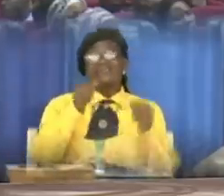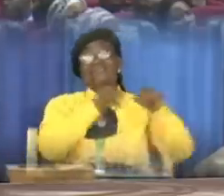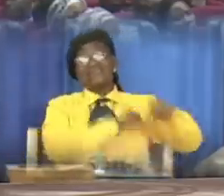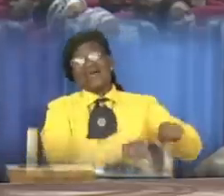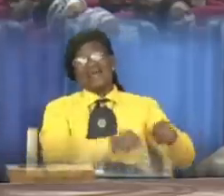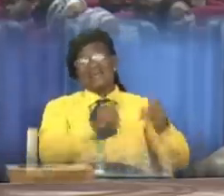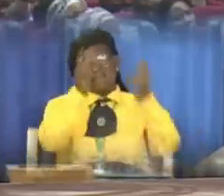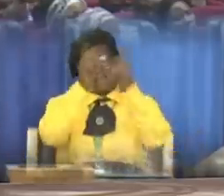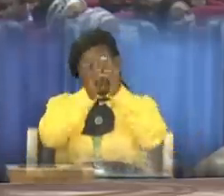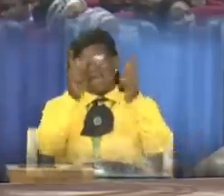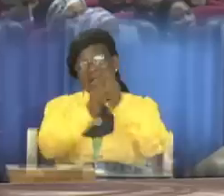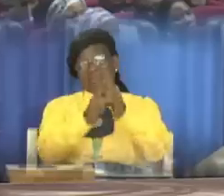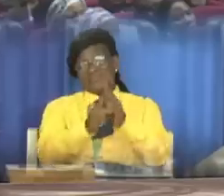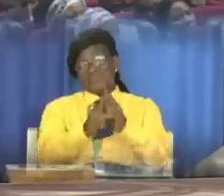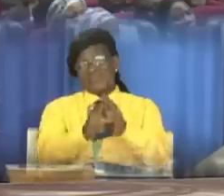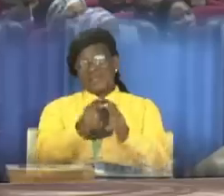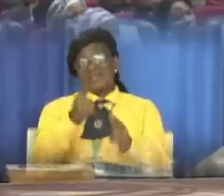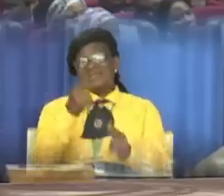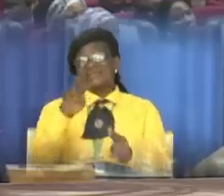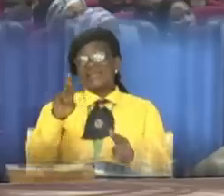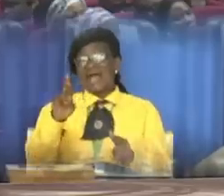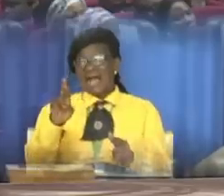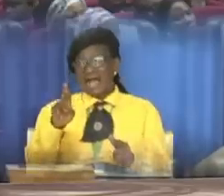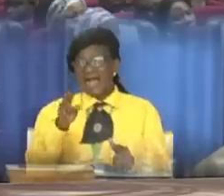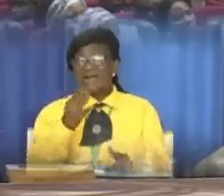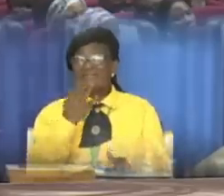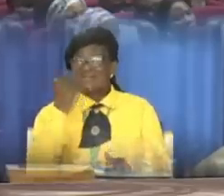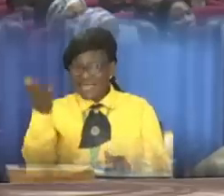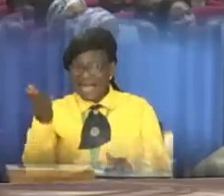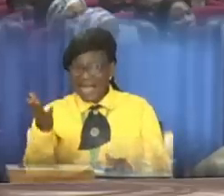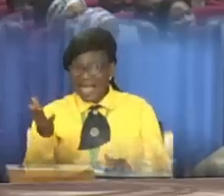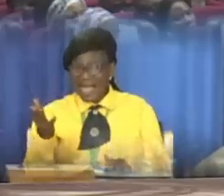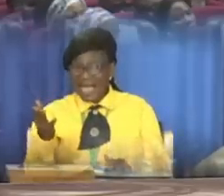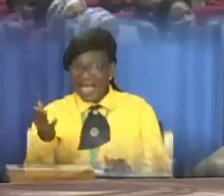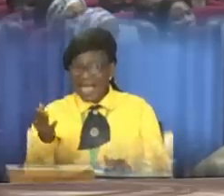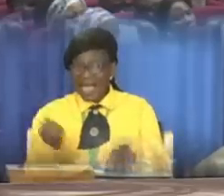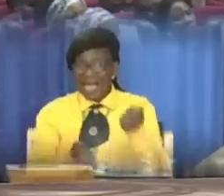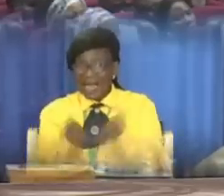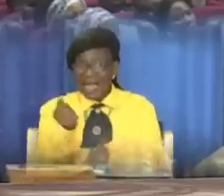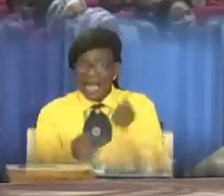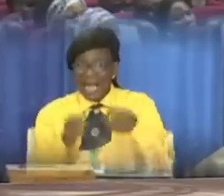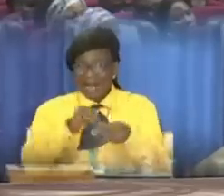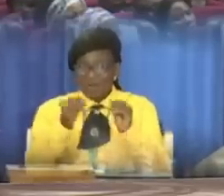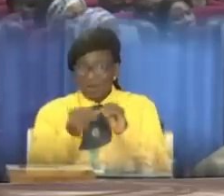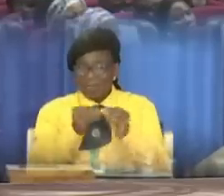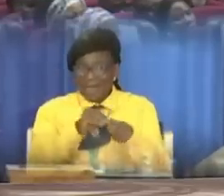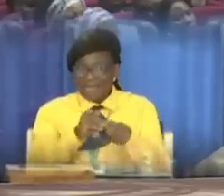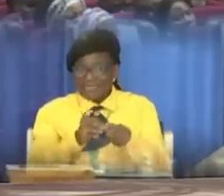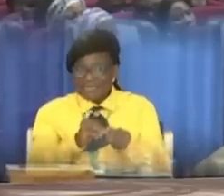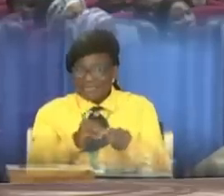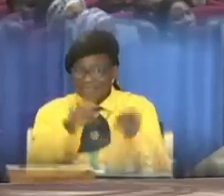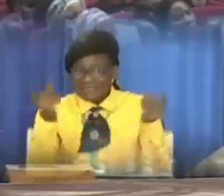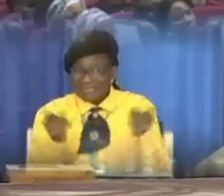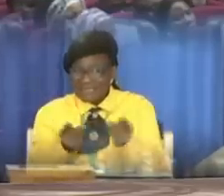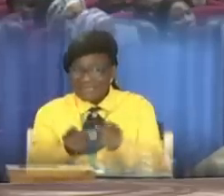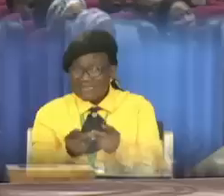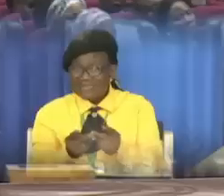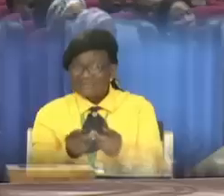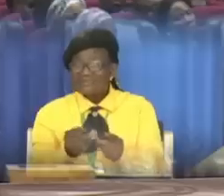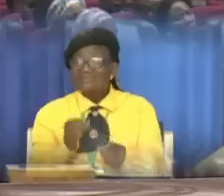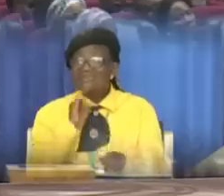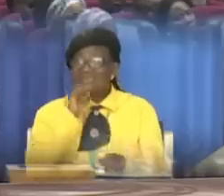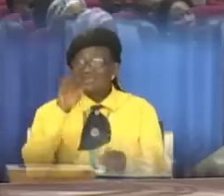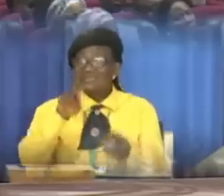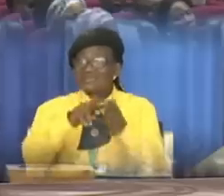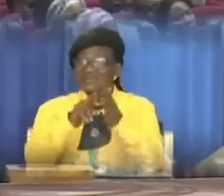In all those corners where you think maybe the place is dark and you think